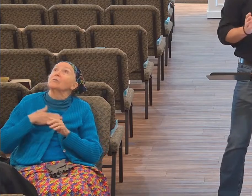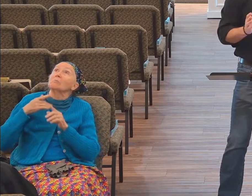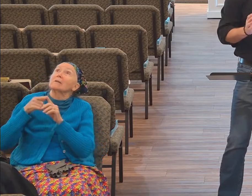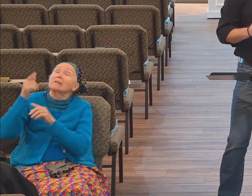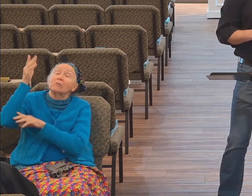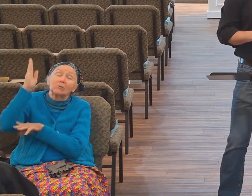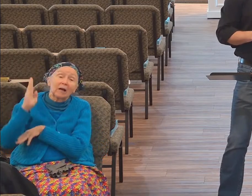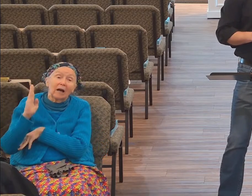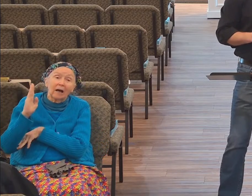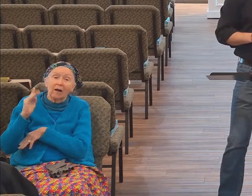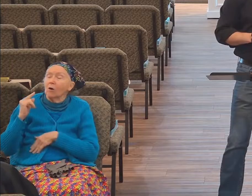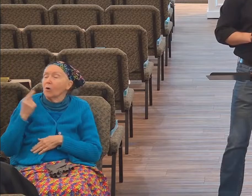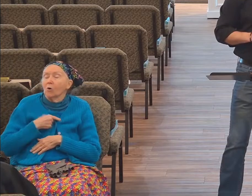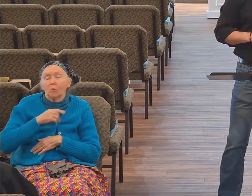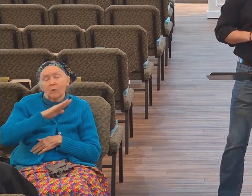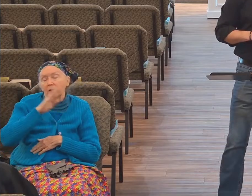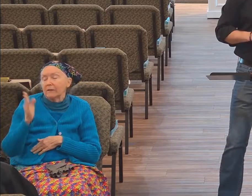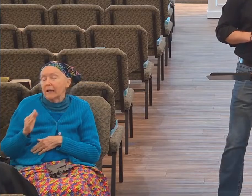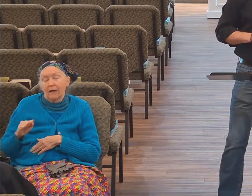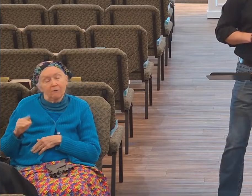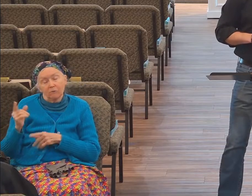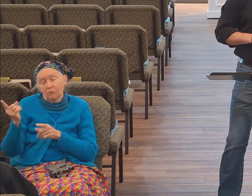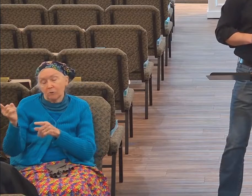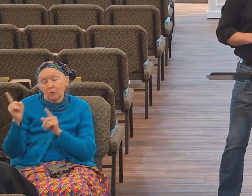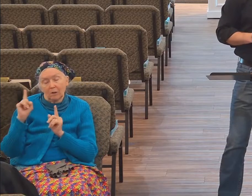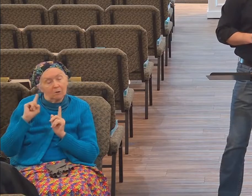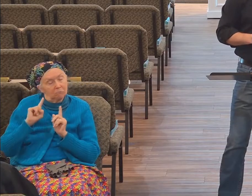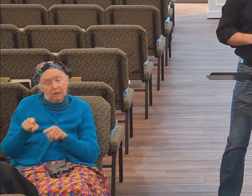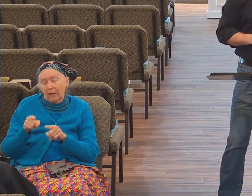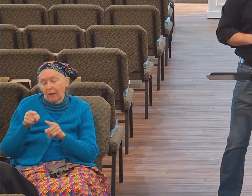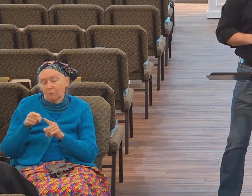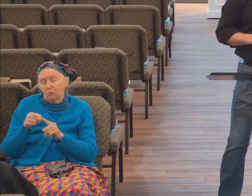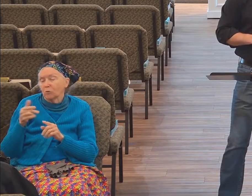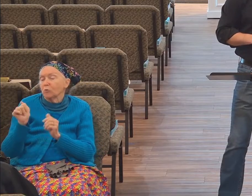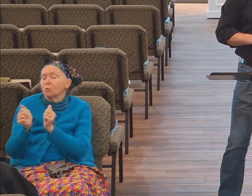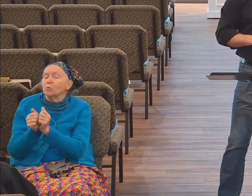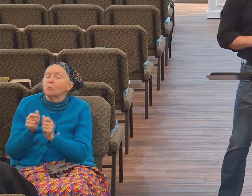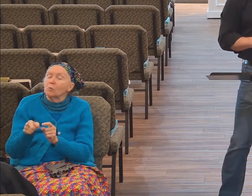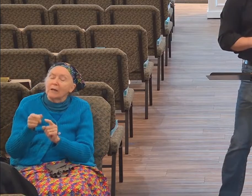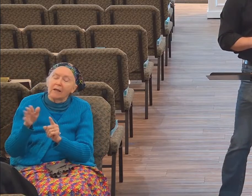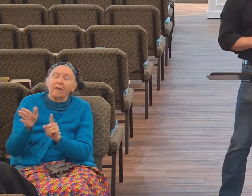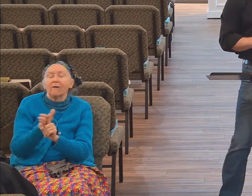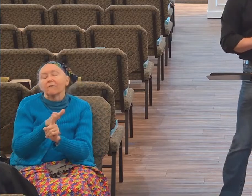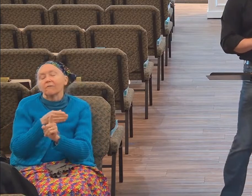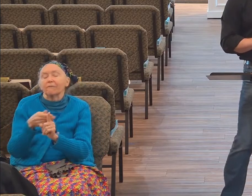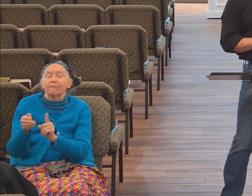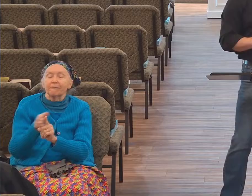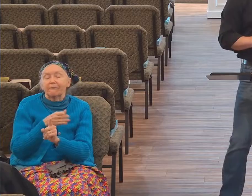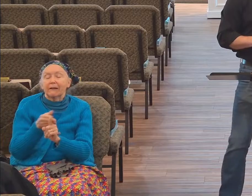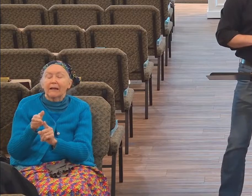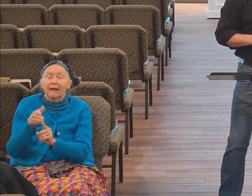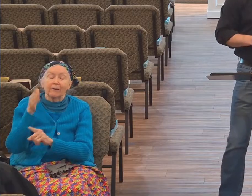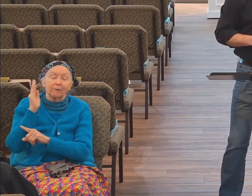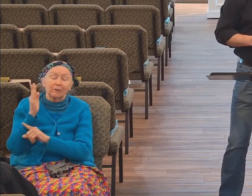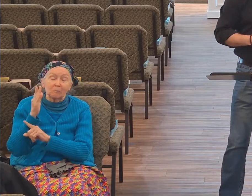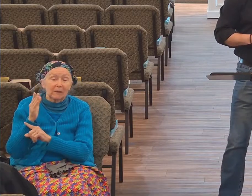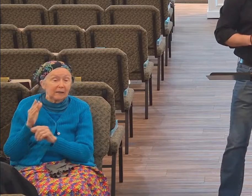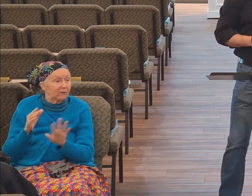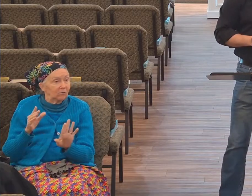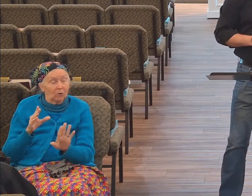attention, with flattering speech, as you know, nor with a pretext for